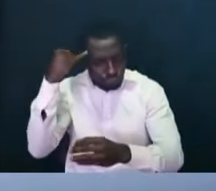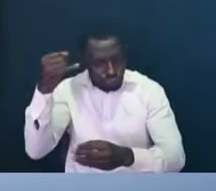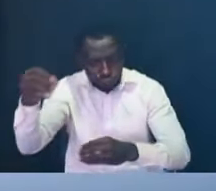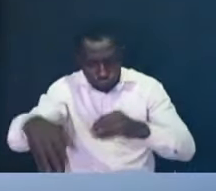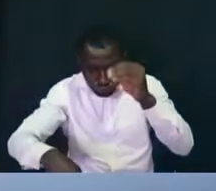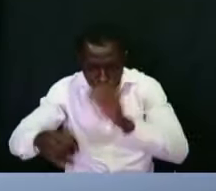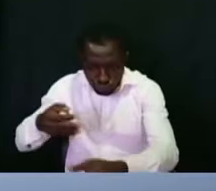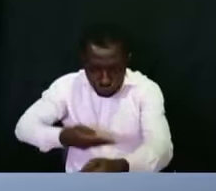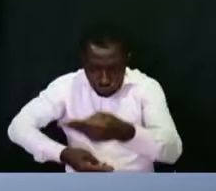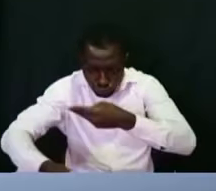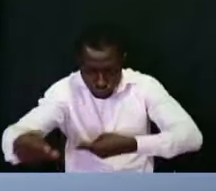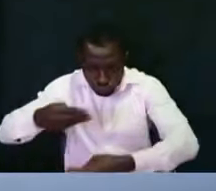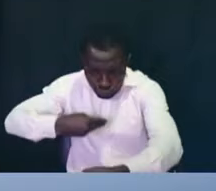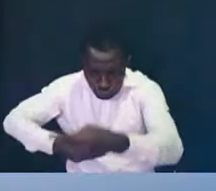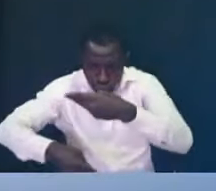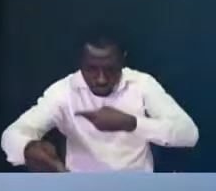Now,